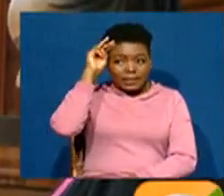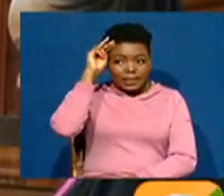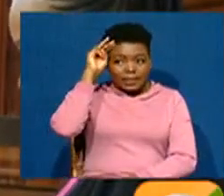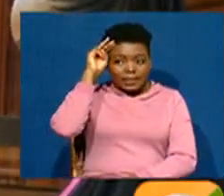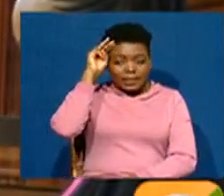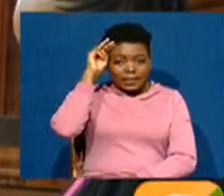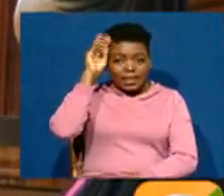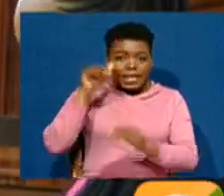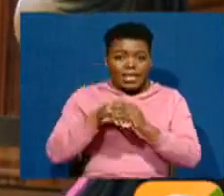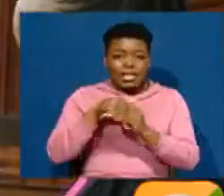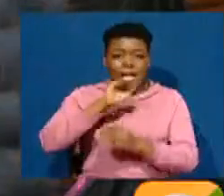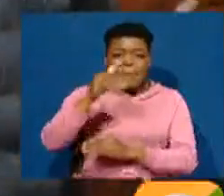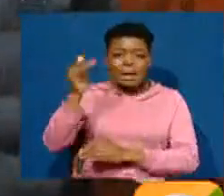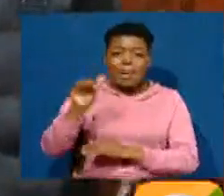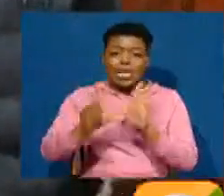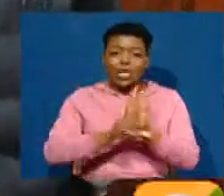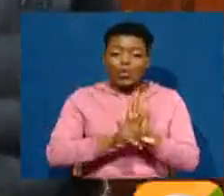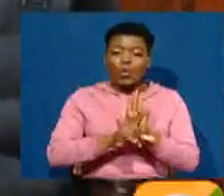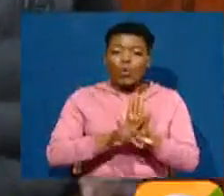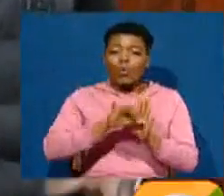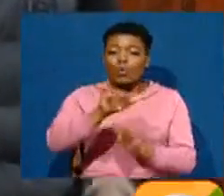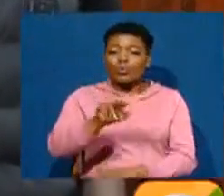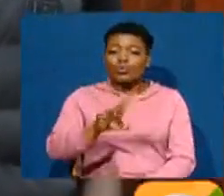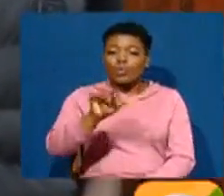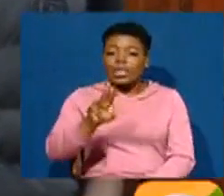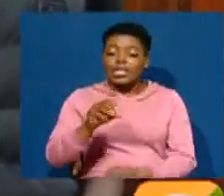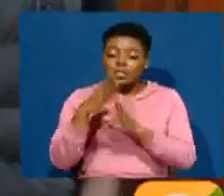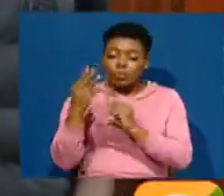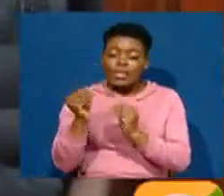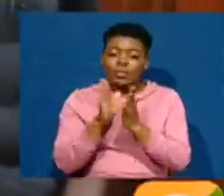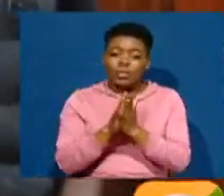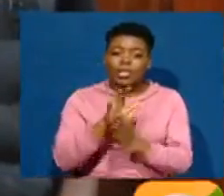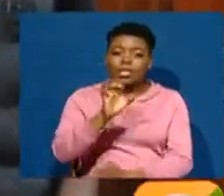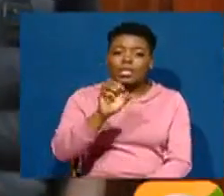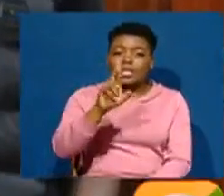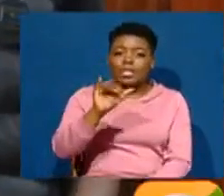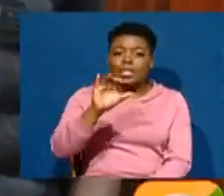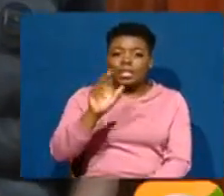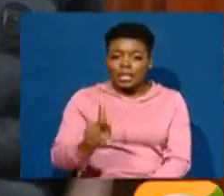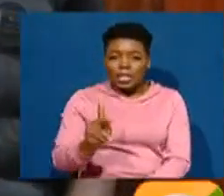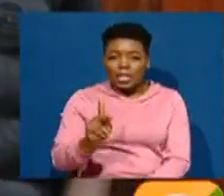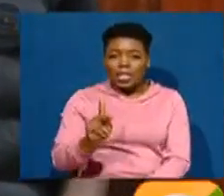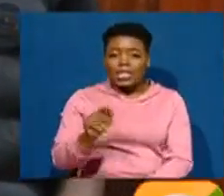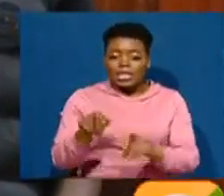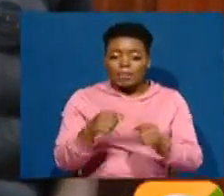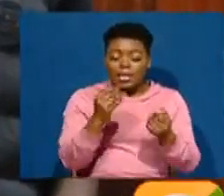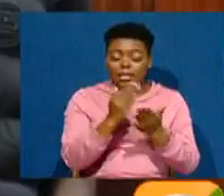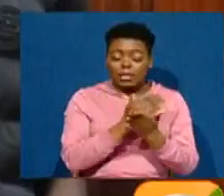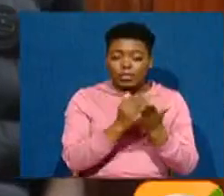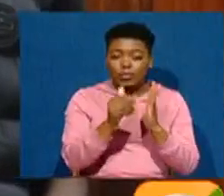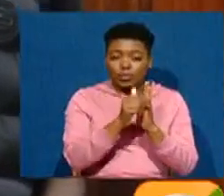Milimani Law Courts, Julius Kamau was charged alongside Erick Mankuyu with contravening Section 95 of the Penal